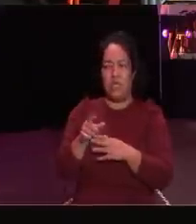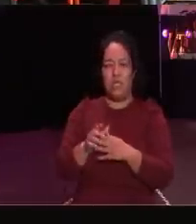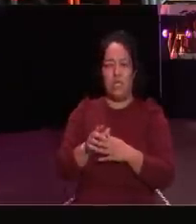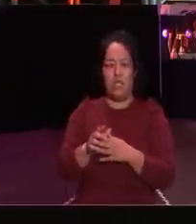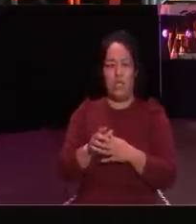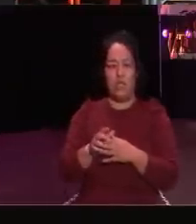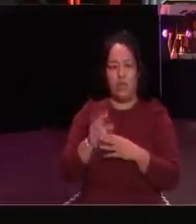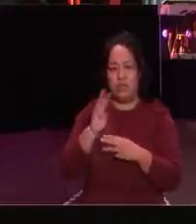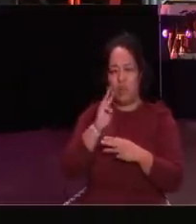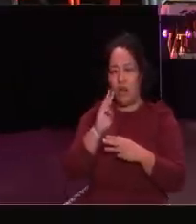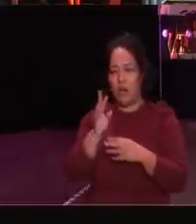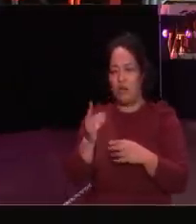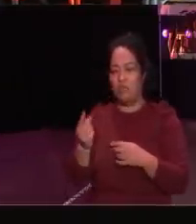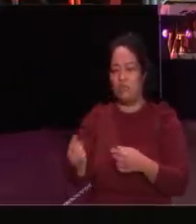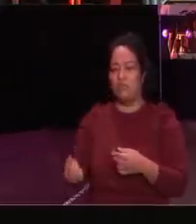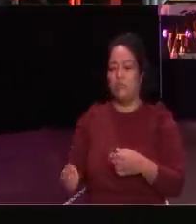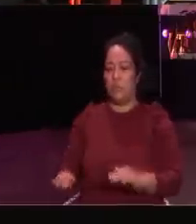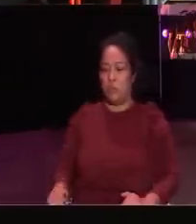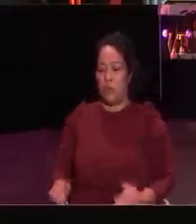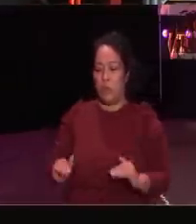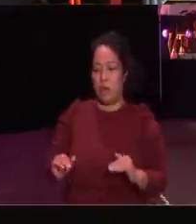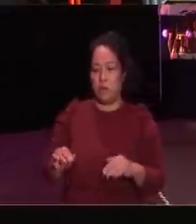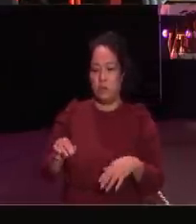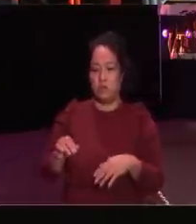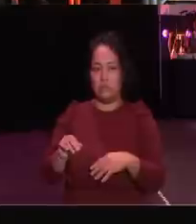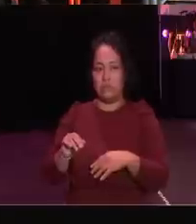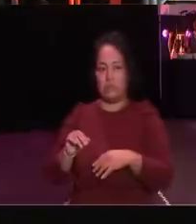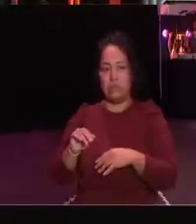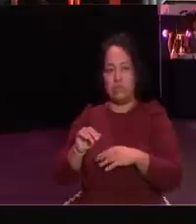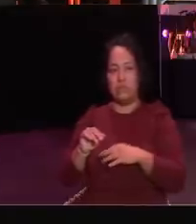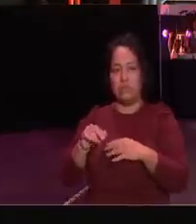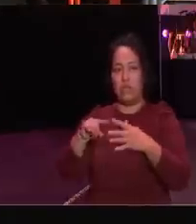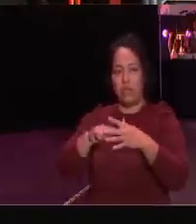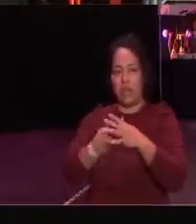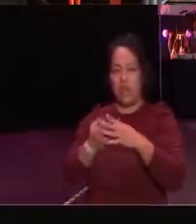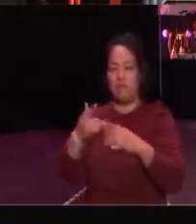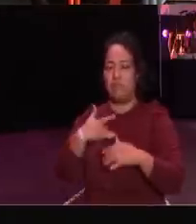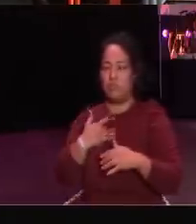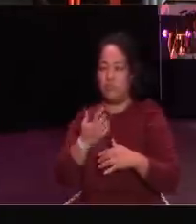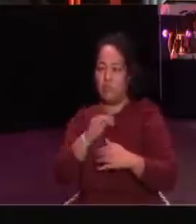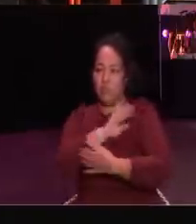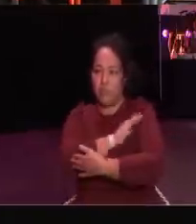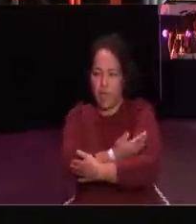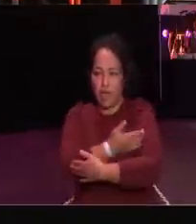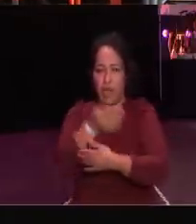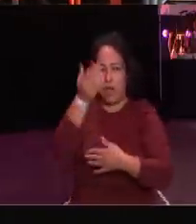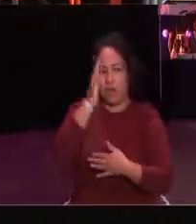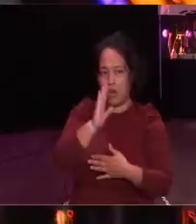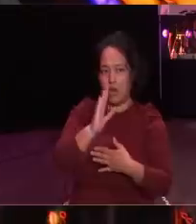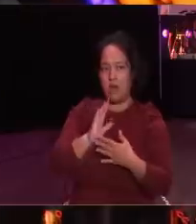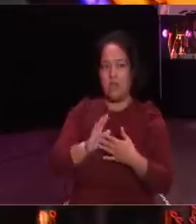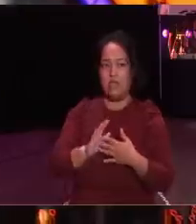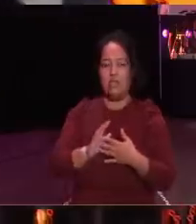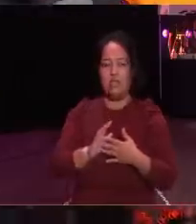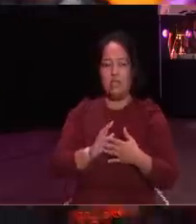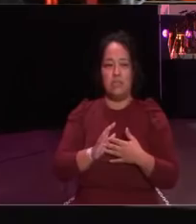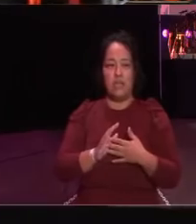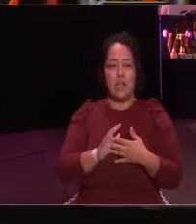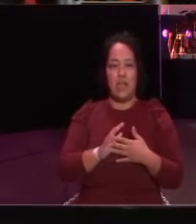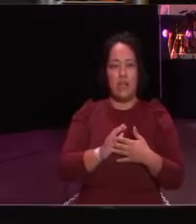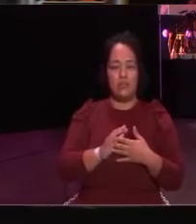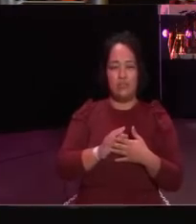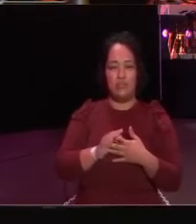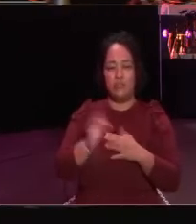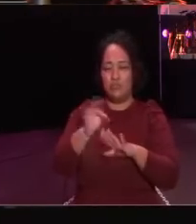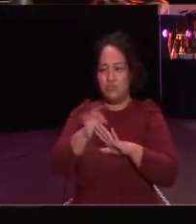a los tobillos. Ya empezaste a sentir el poder de Dios. Begin to feel the power ya los pies se están afirmando. Your feet